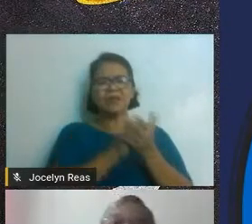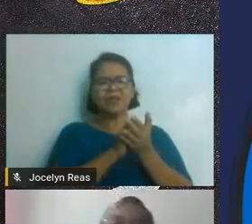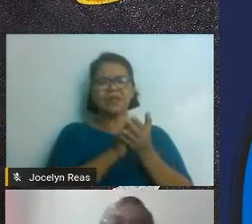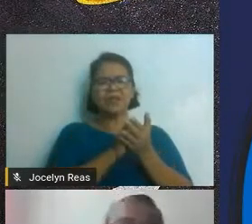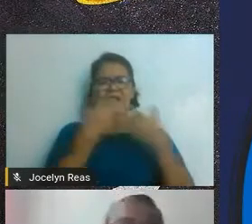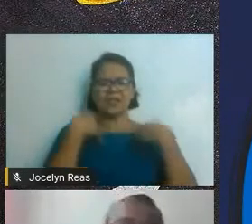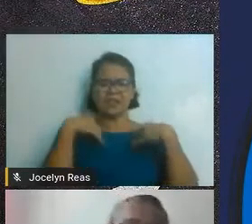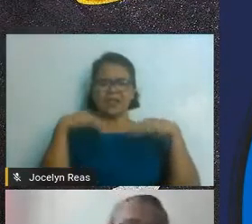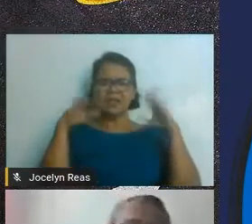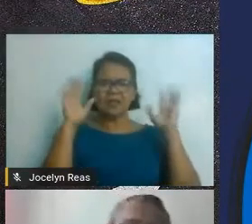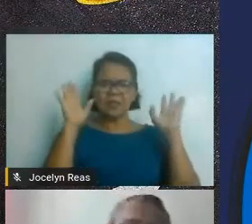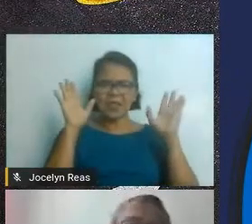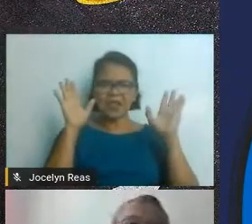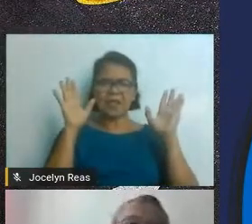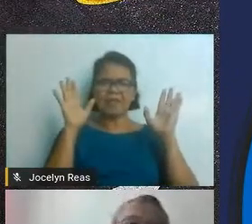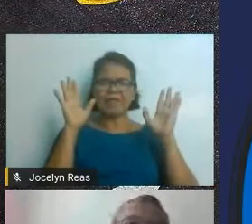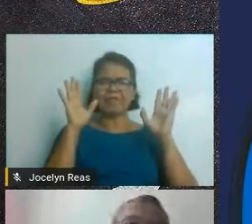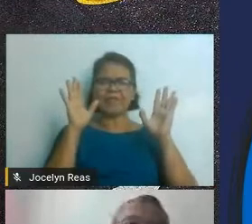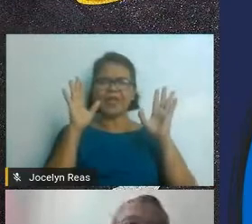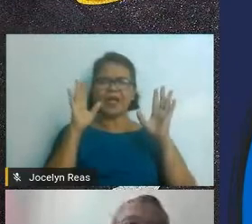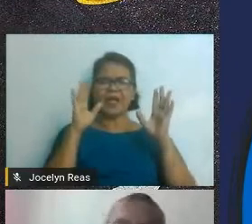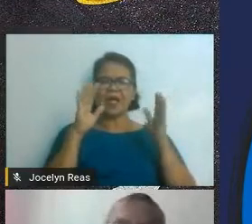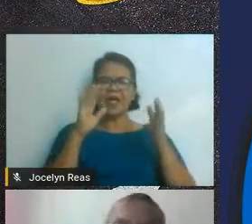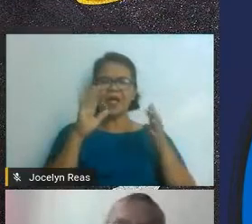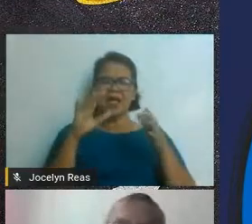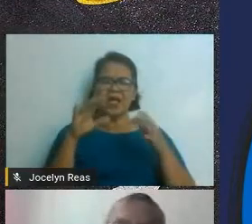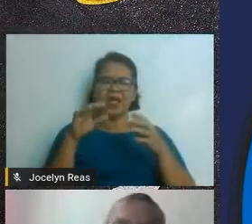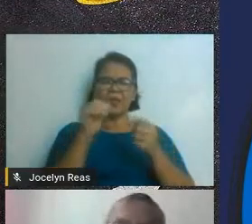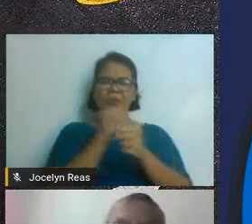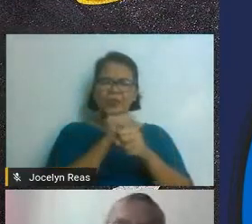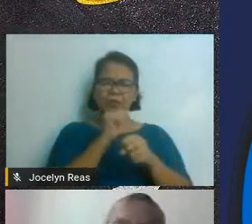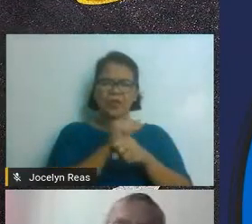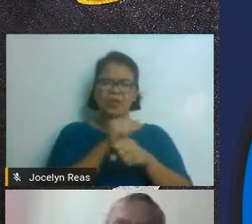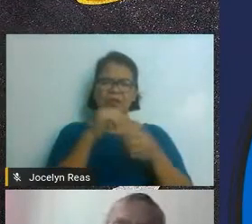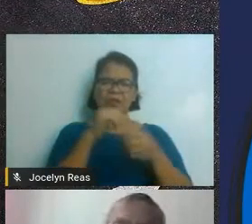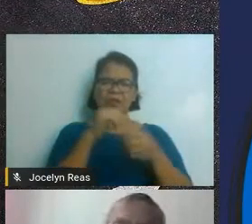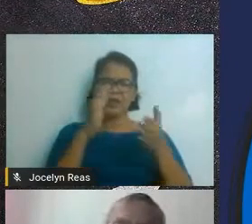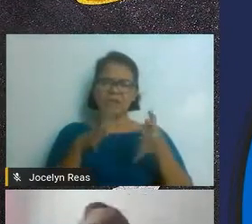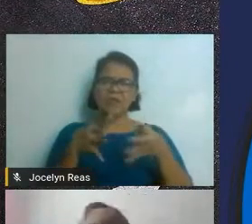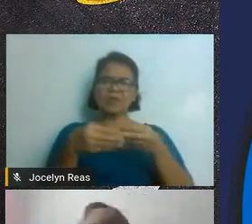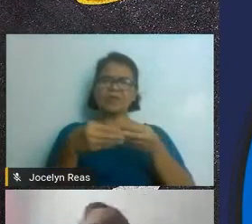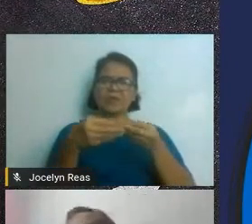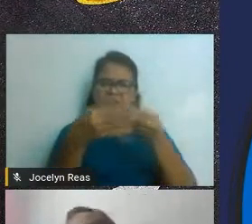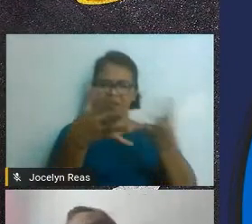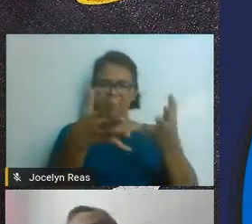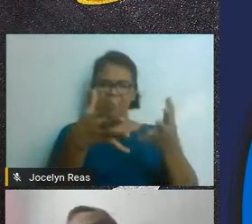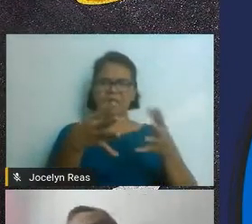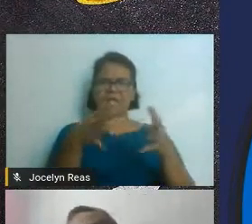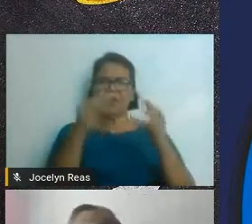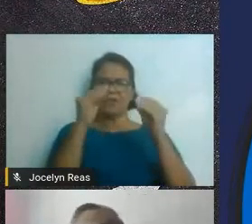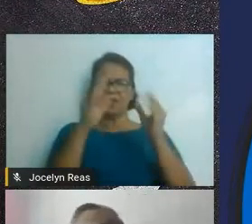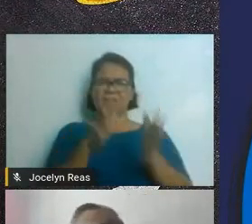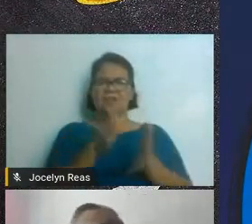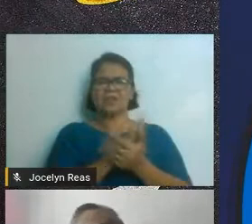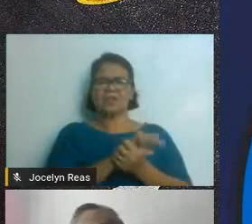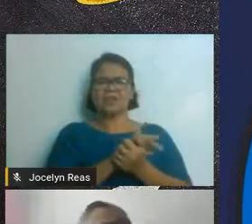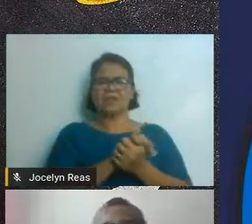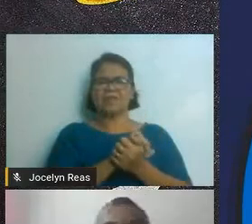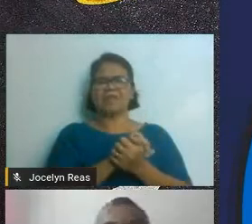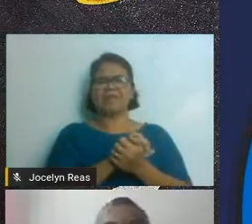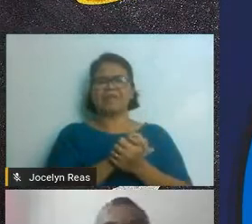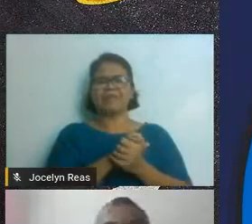are the work of the students. Kasi parang may nagtatanong, are you sure pag nagpa-online test ka that is